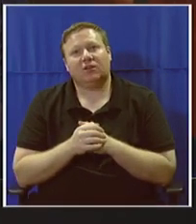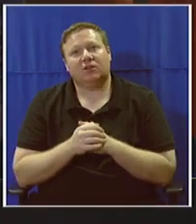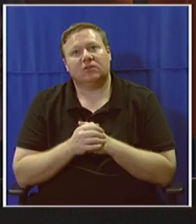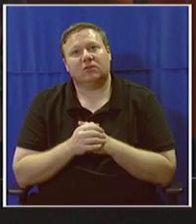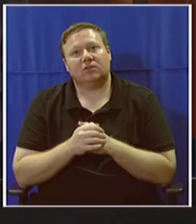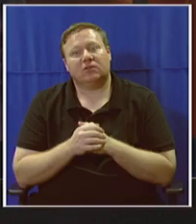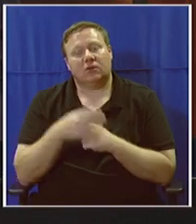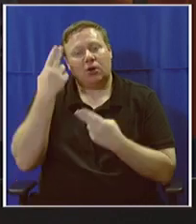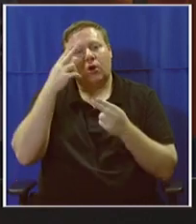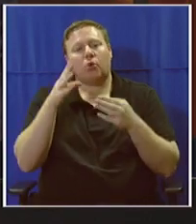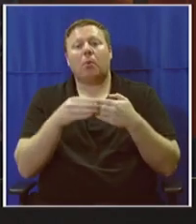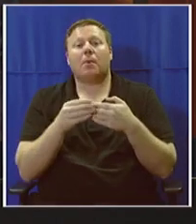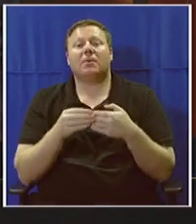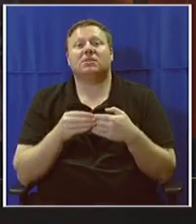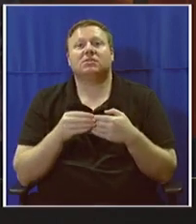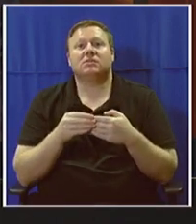Honorable Members, we are